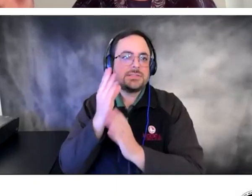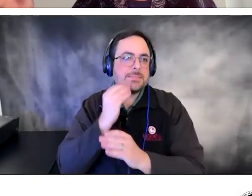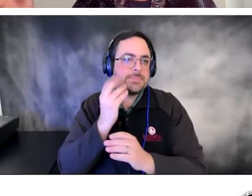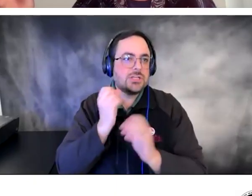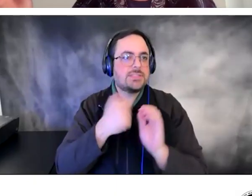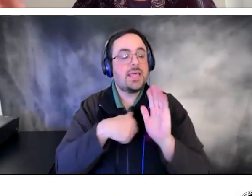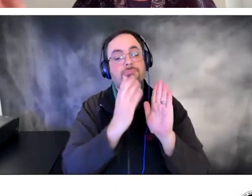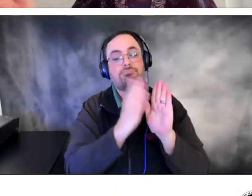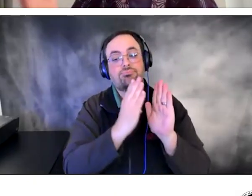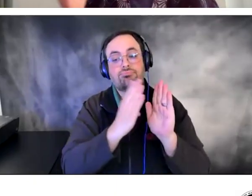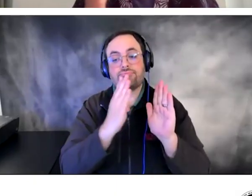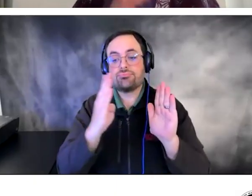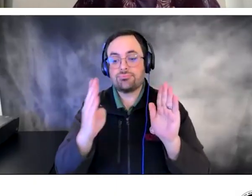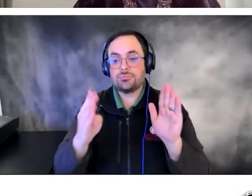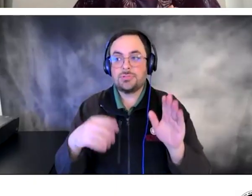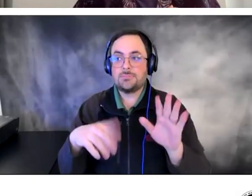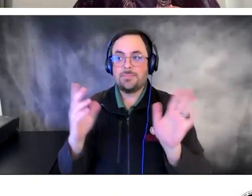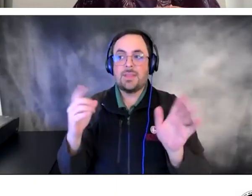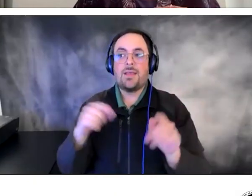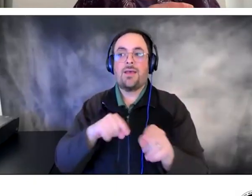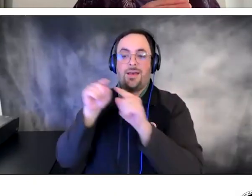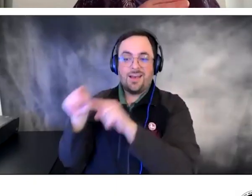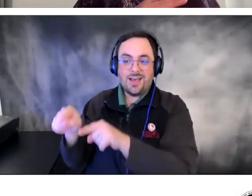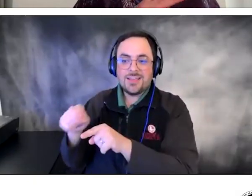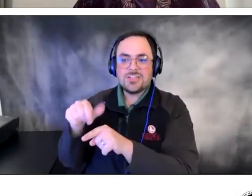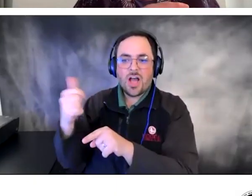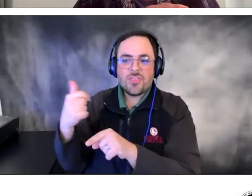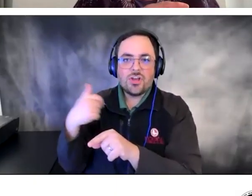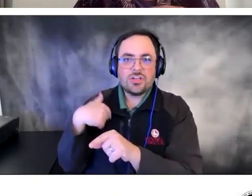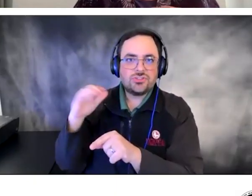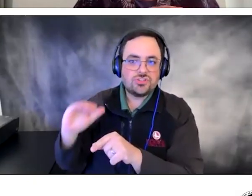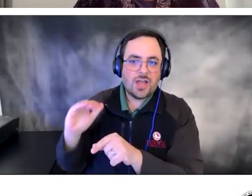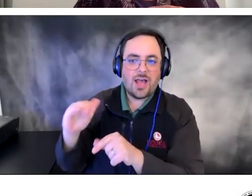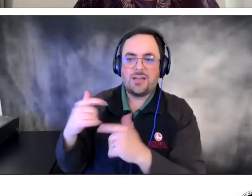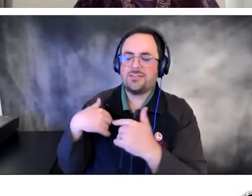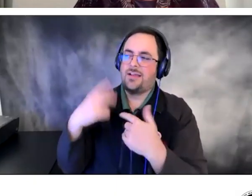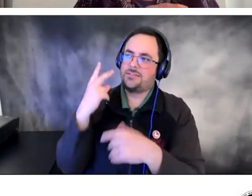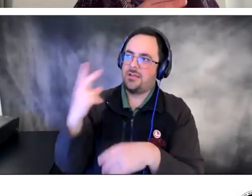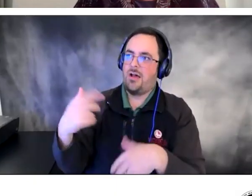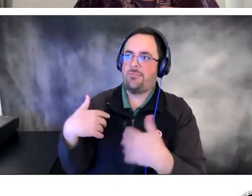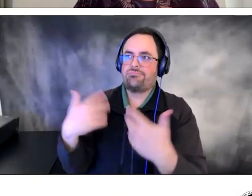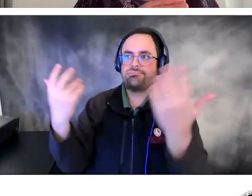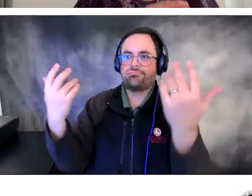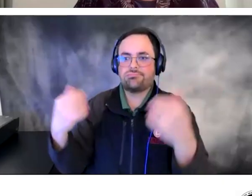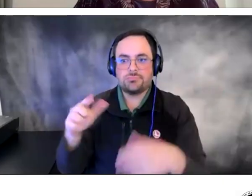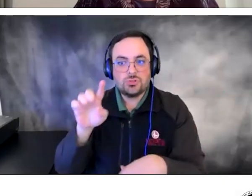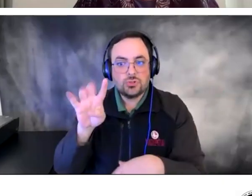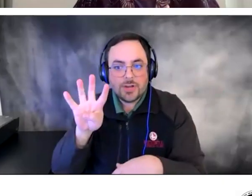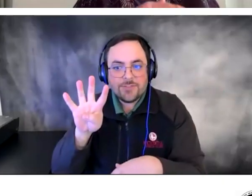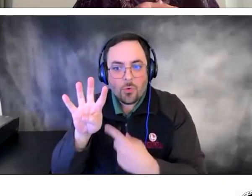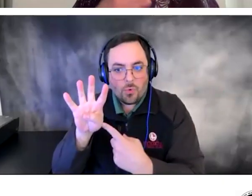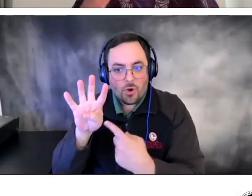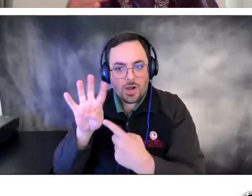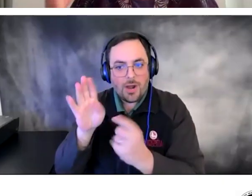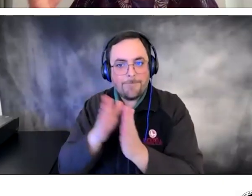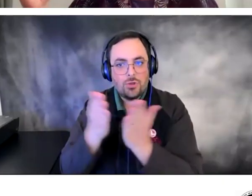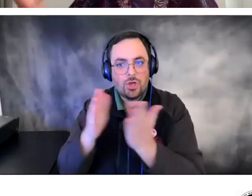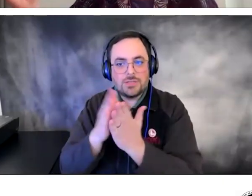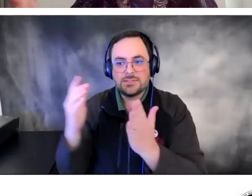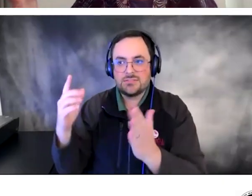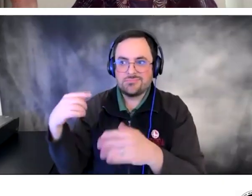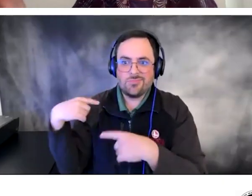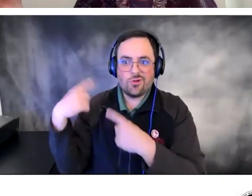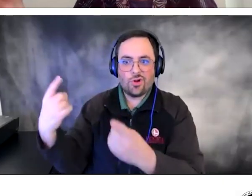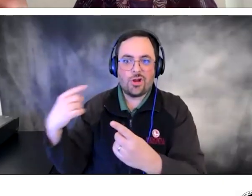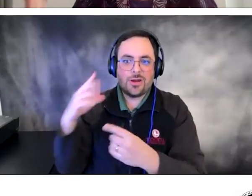of these experience books. Another child, I saw at least 2 dozen of these books that were made at school across her